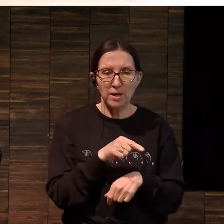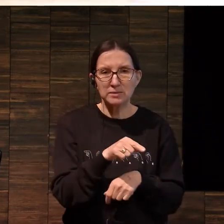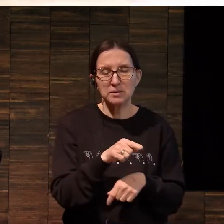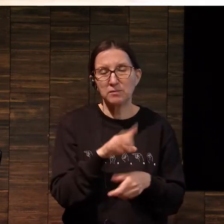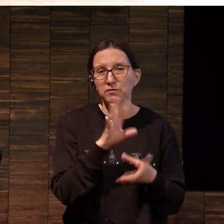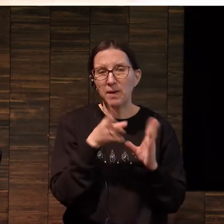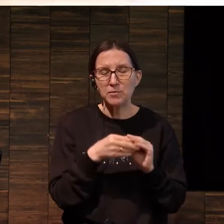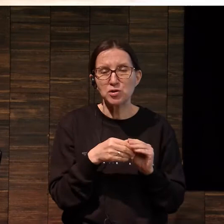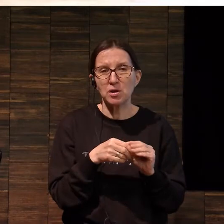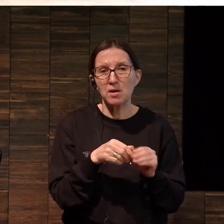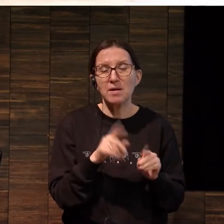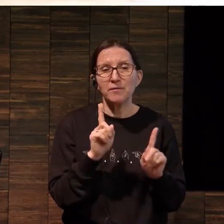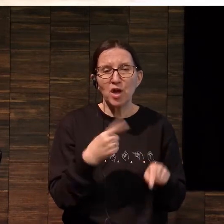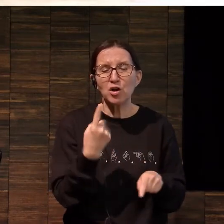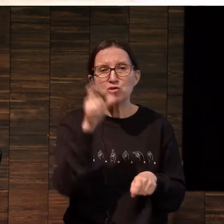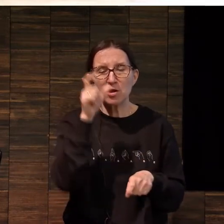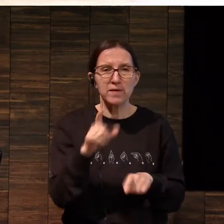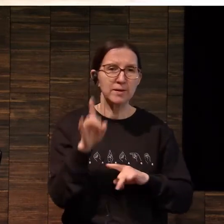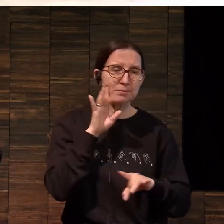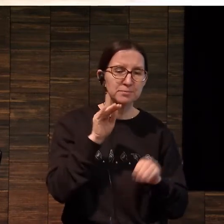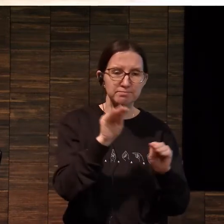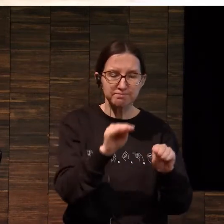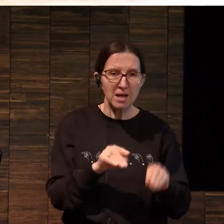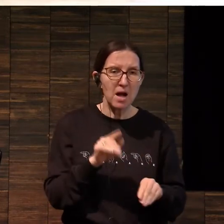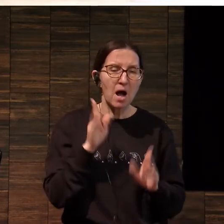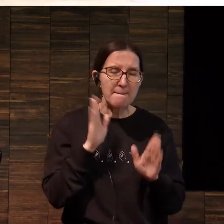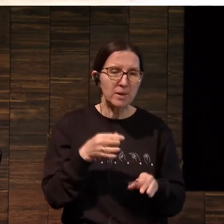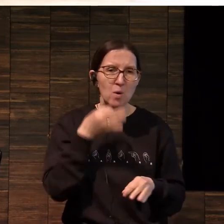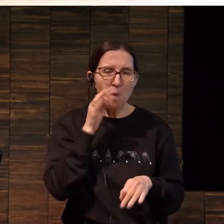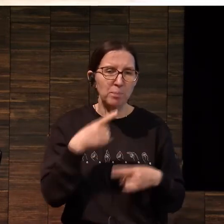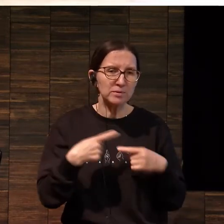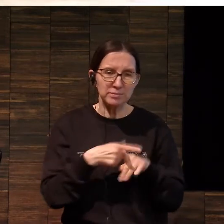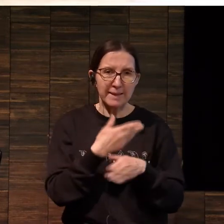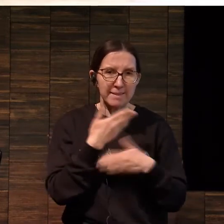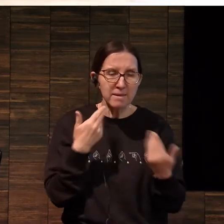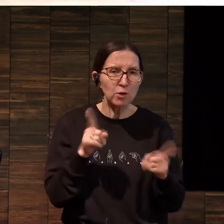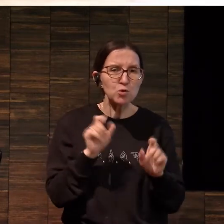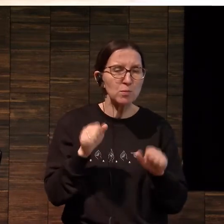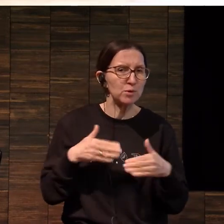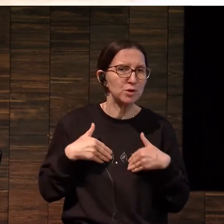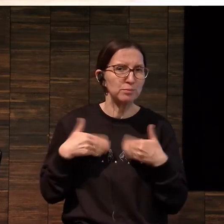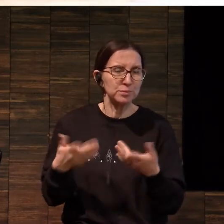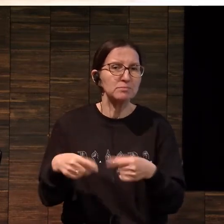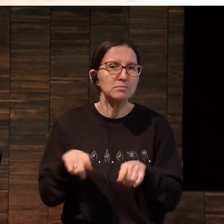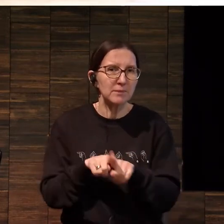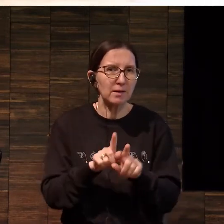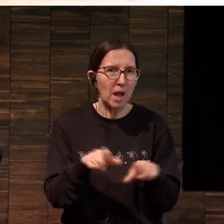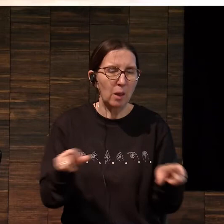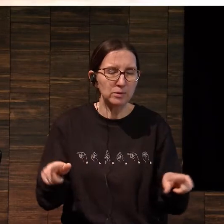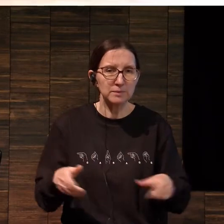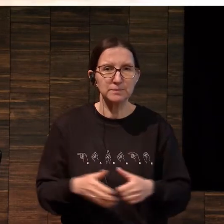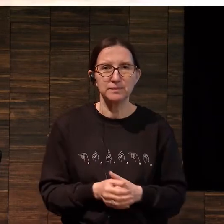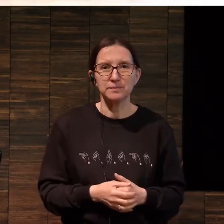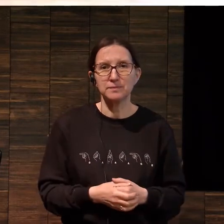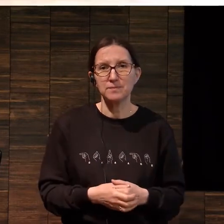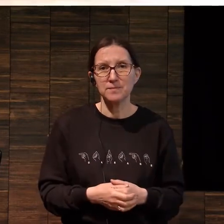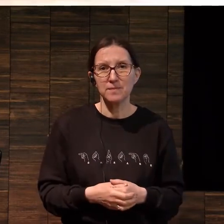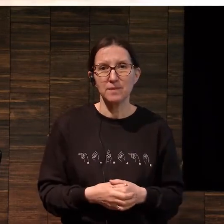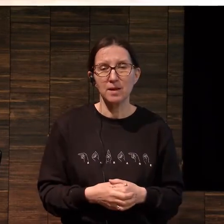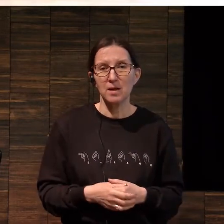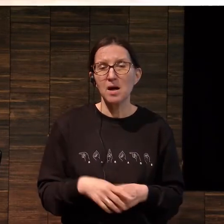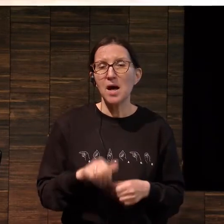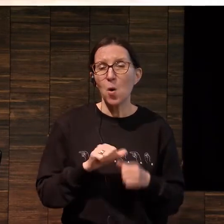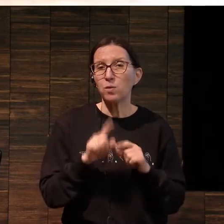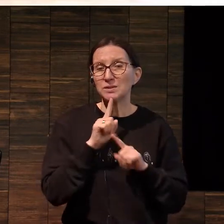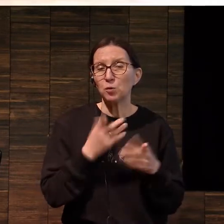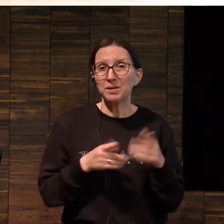solution? You can't go in and you can't fix this code, especially if these people are buying sites from a